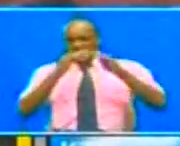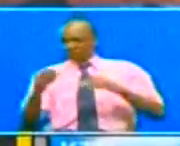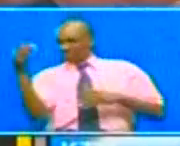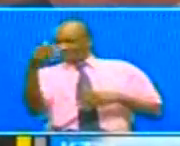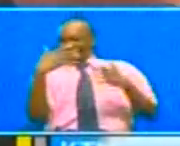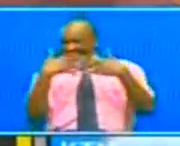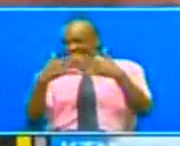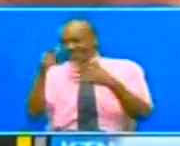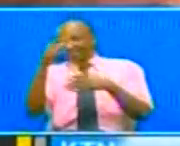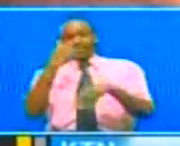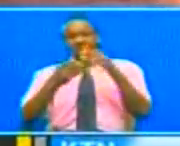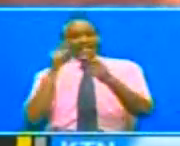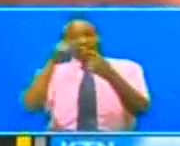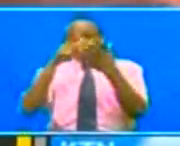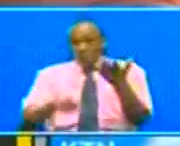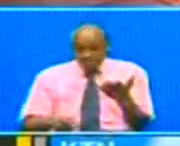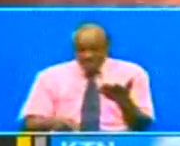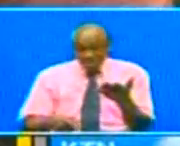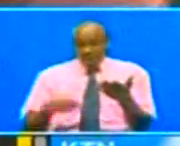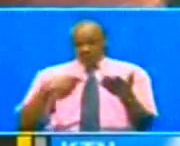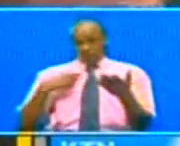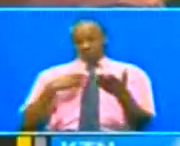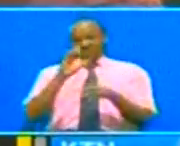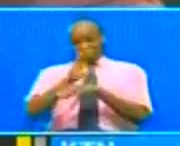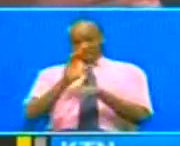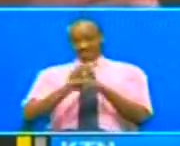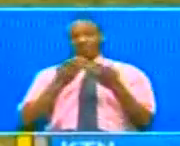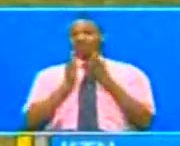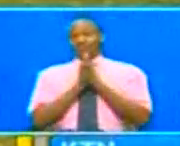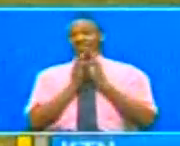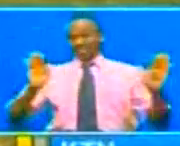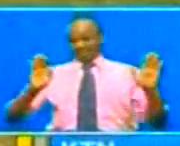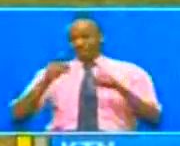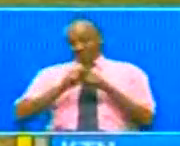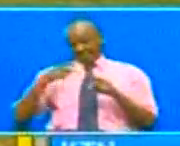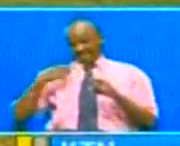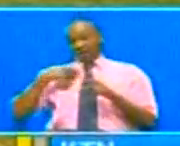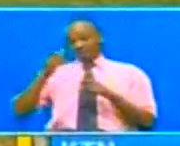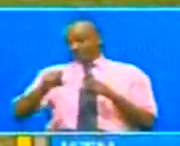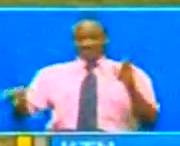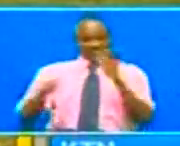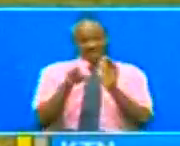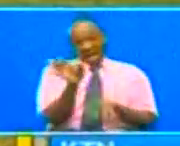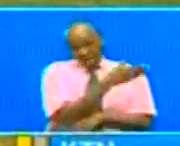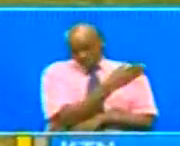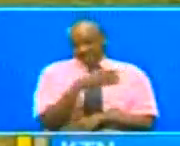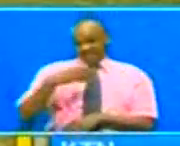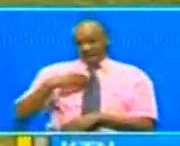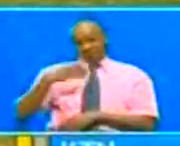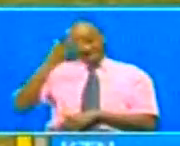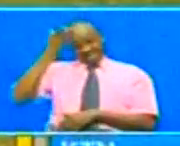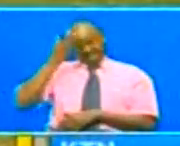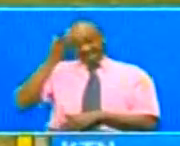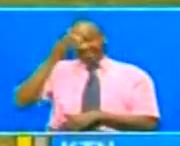was initially built for the parish priest, but it was kicked out by a group of newly arrived nuns. The nuns had been made to believe